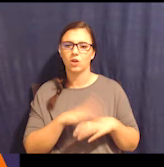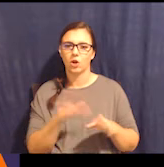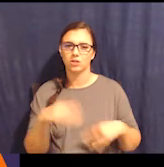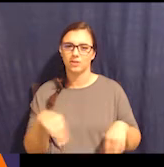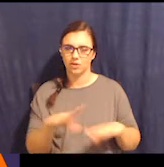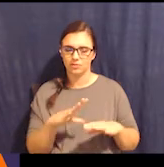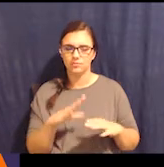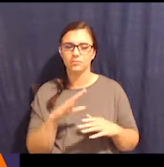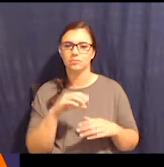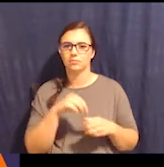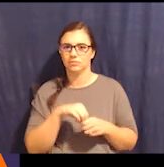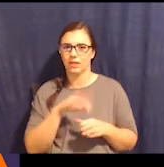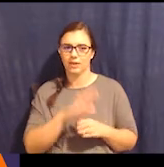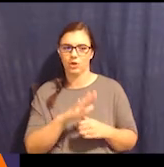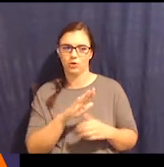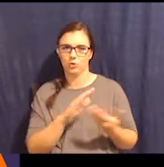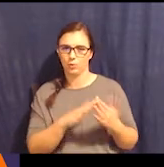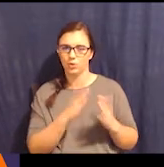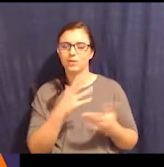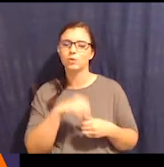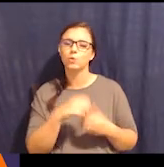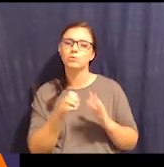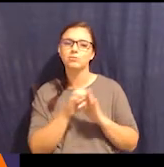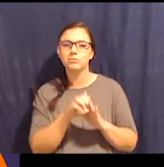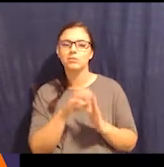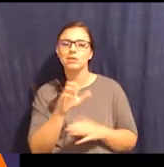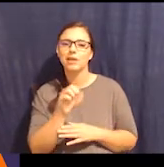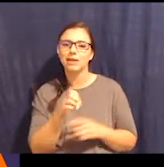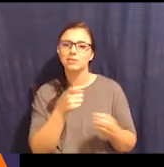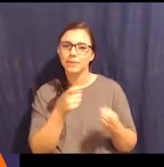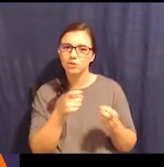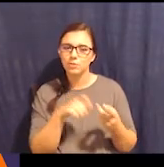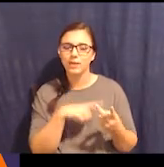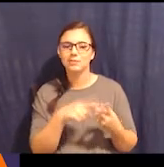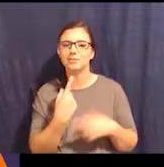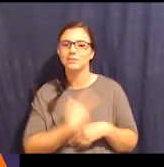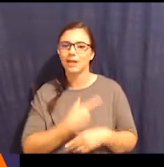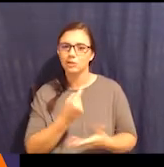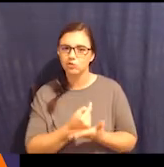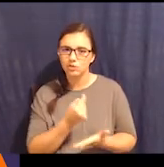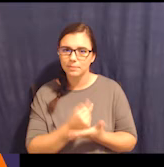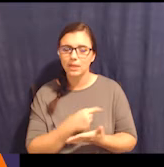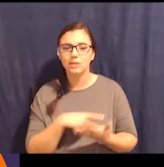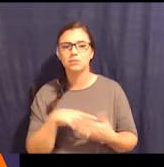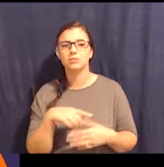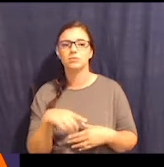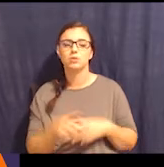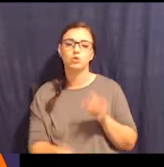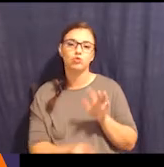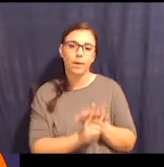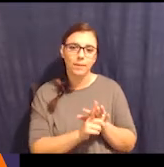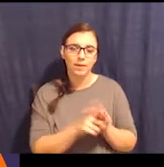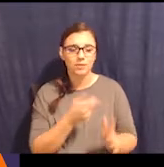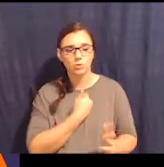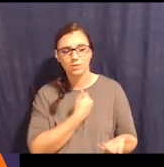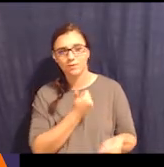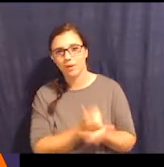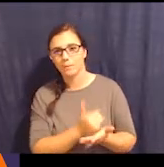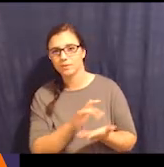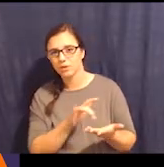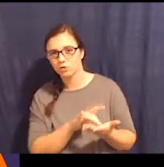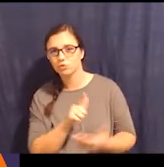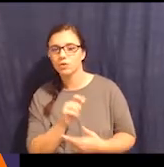management, day treatment, drop-in or self-help centers, clubhouses, crisis and emergency